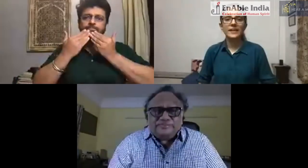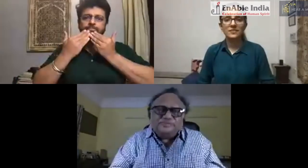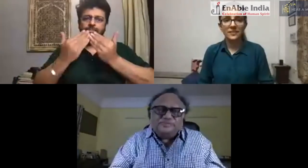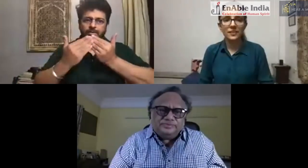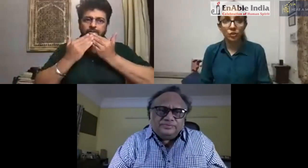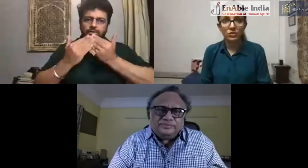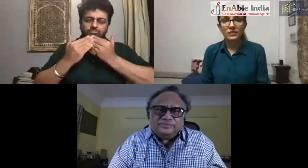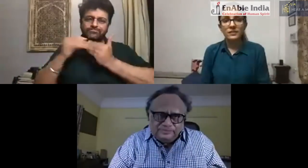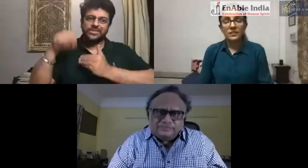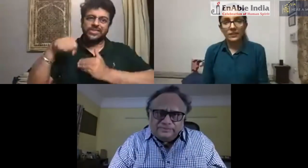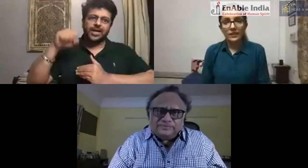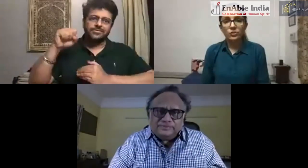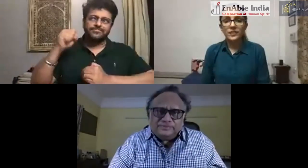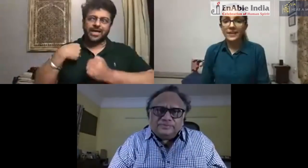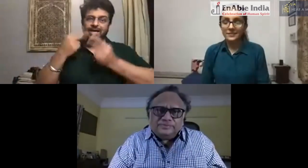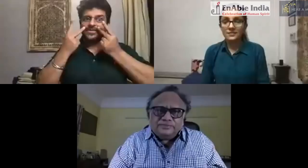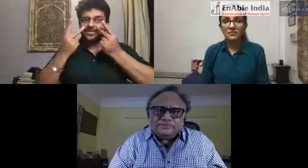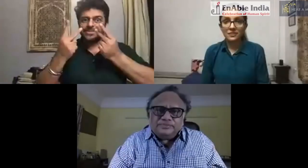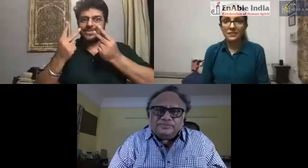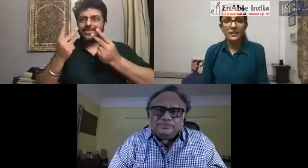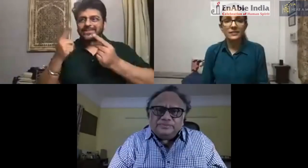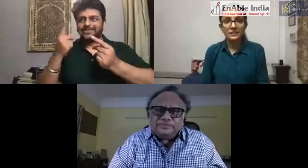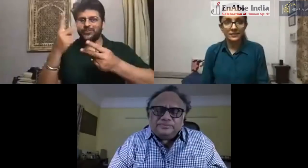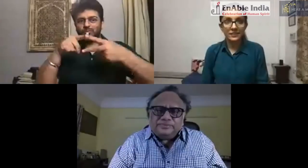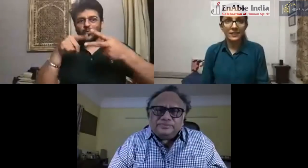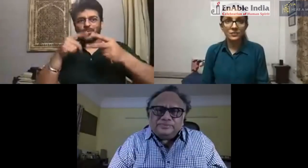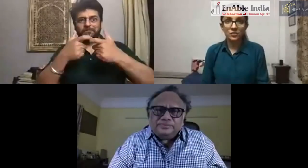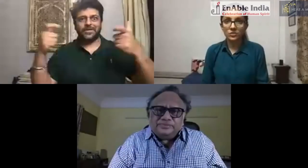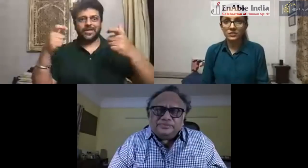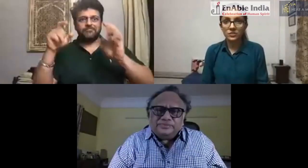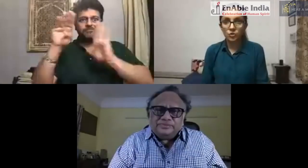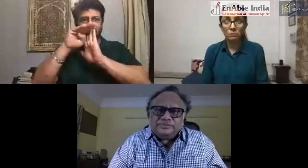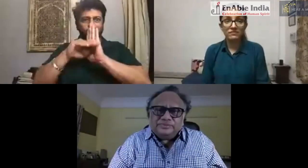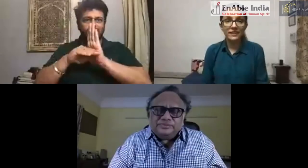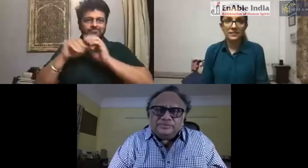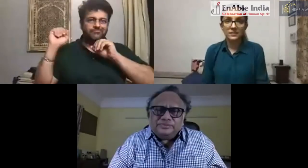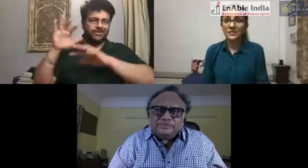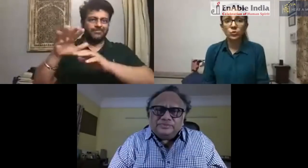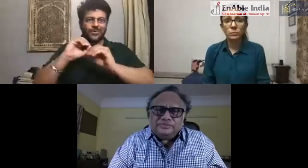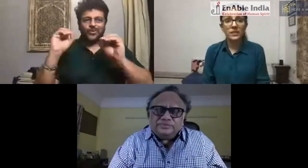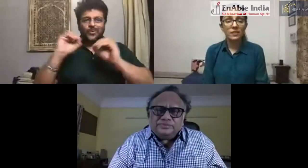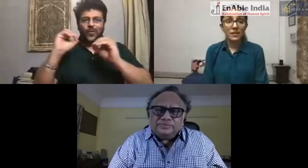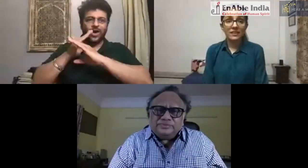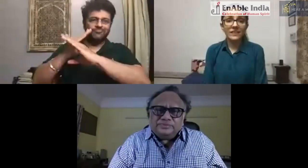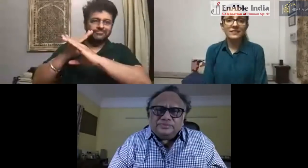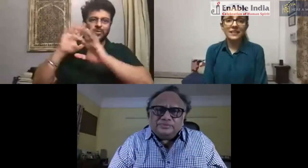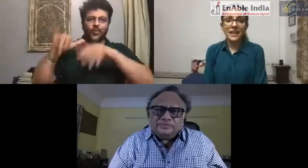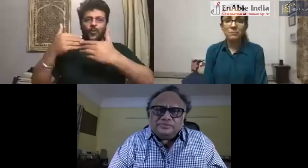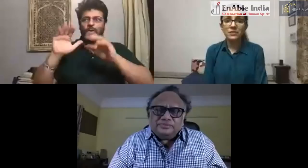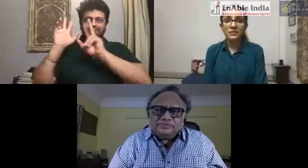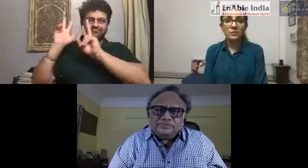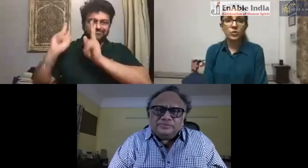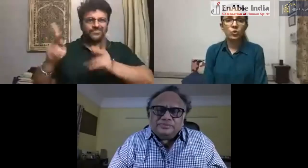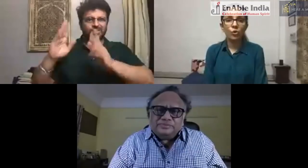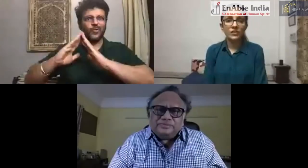All right. Thank you. Thank you. Yes, definitely. I did see that, these two big factors and two big events that